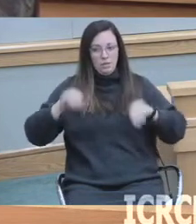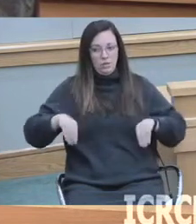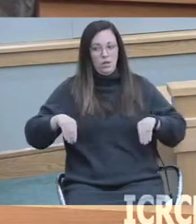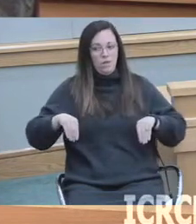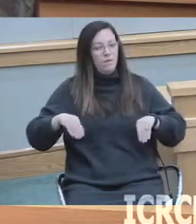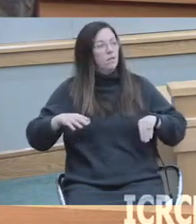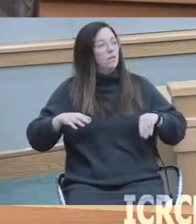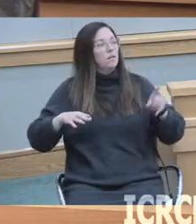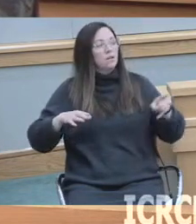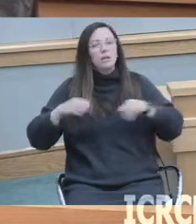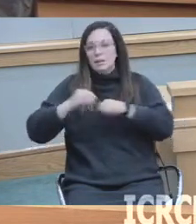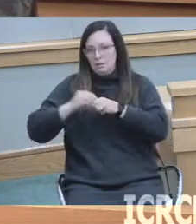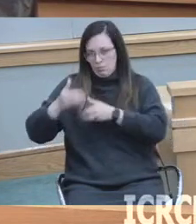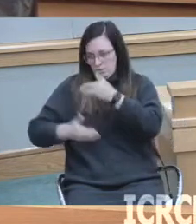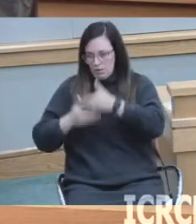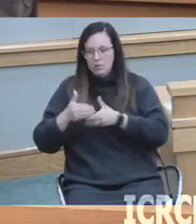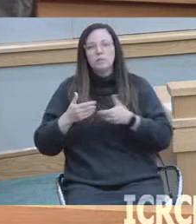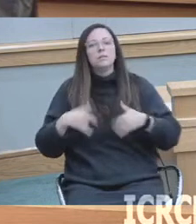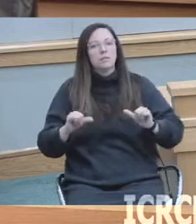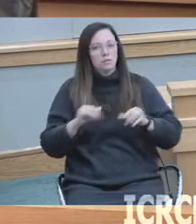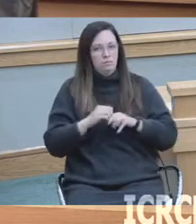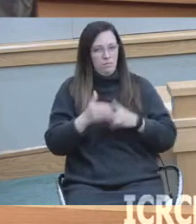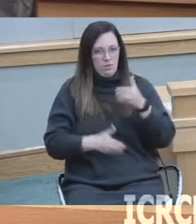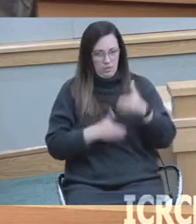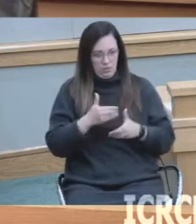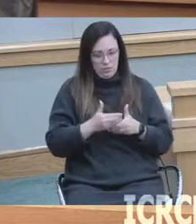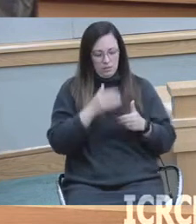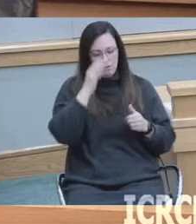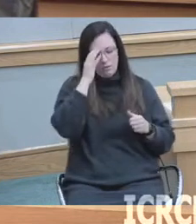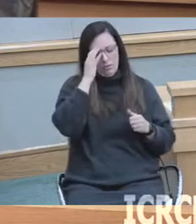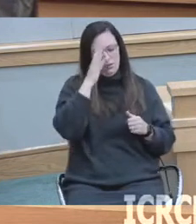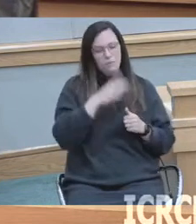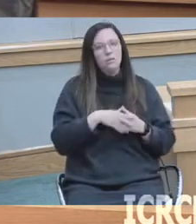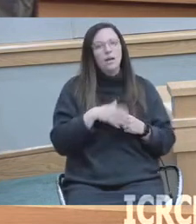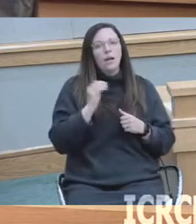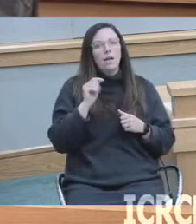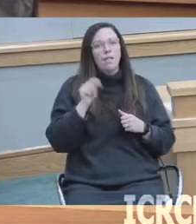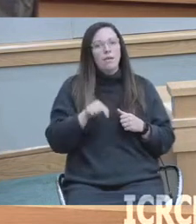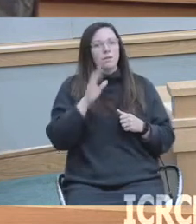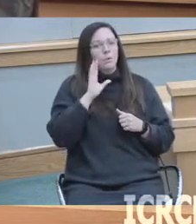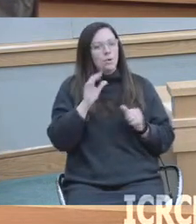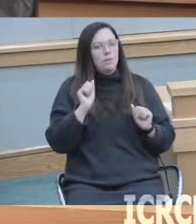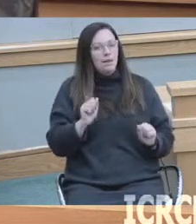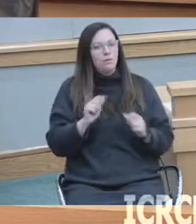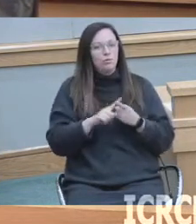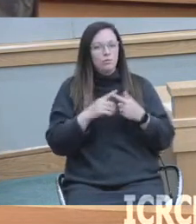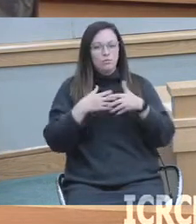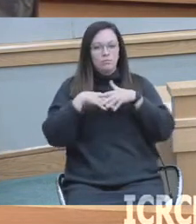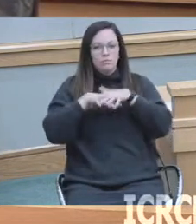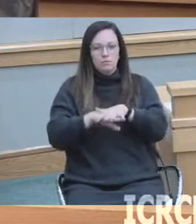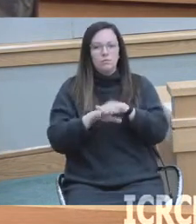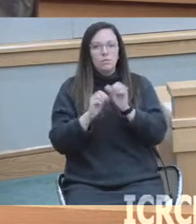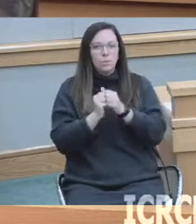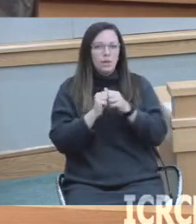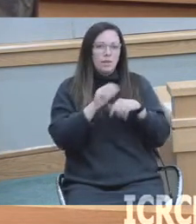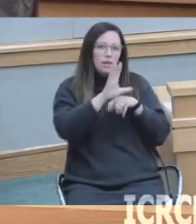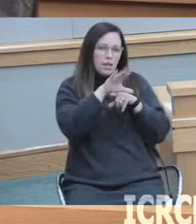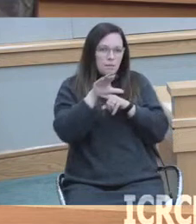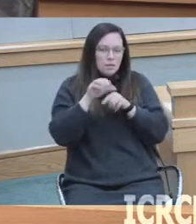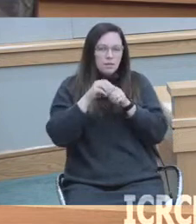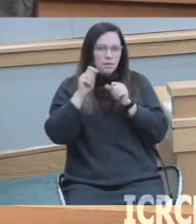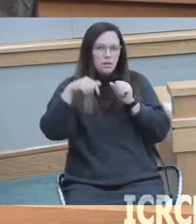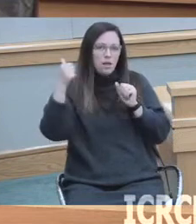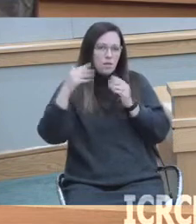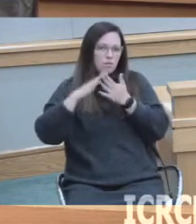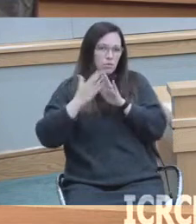in process. It's still in process, okay? And these will be able to integrate with cameras in other communities